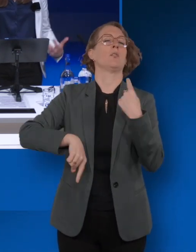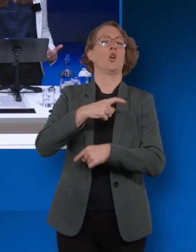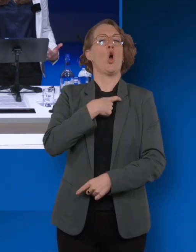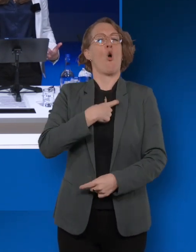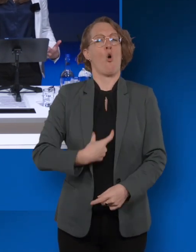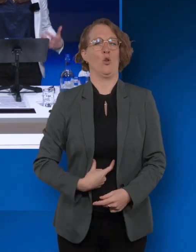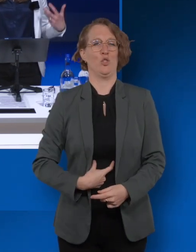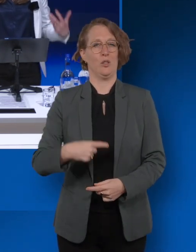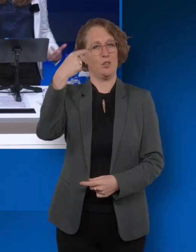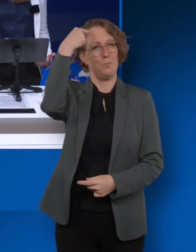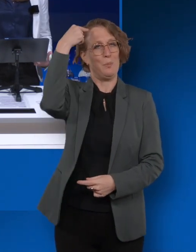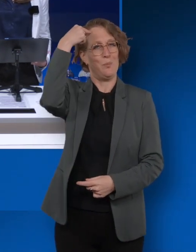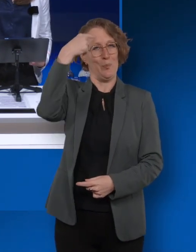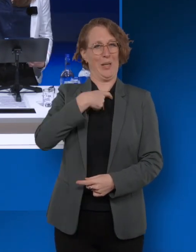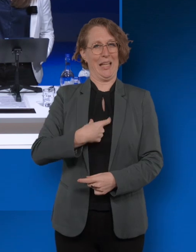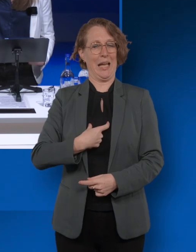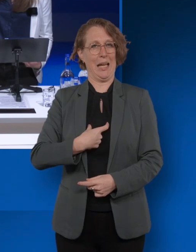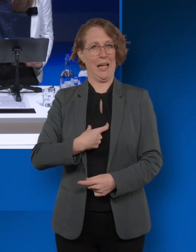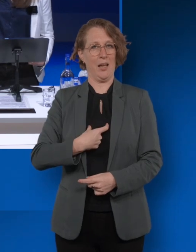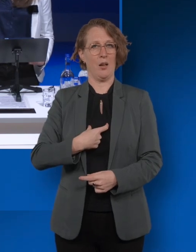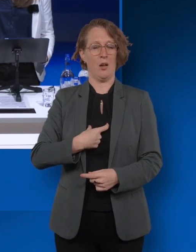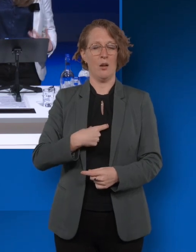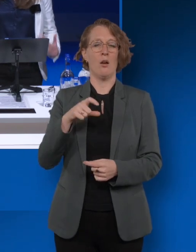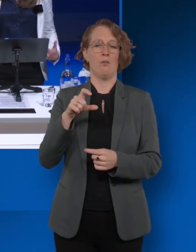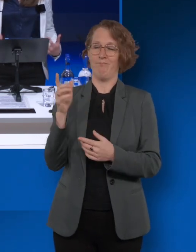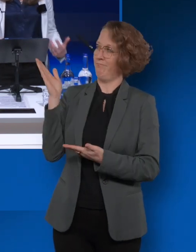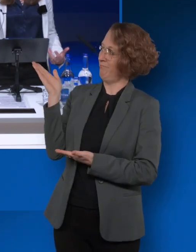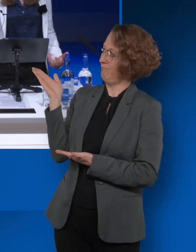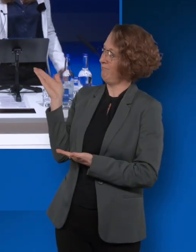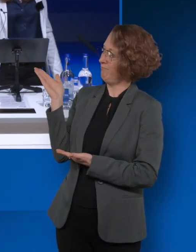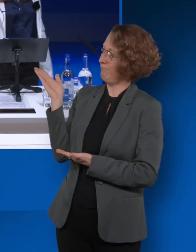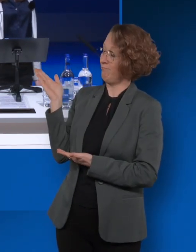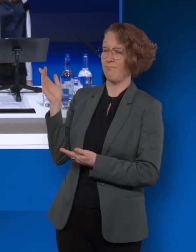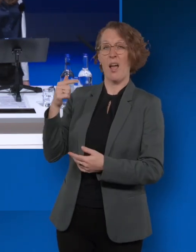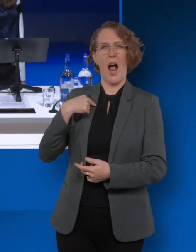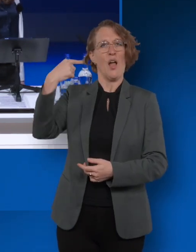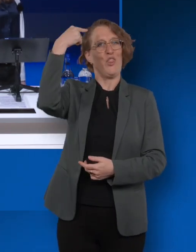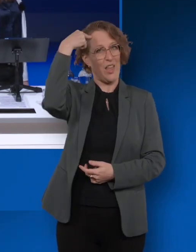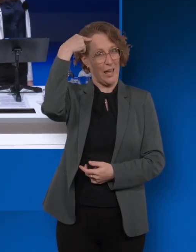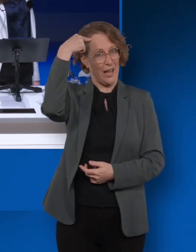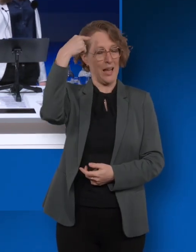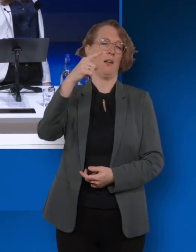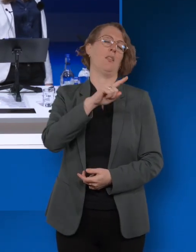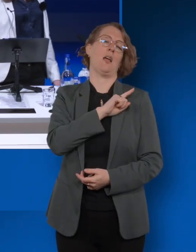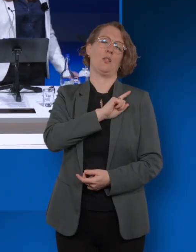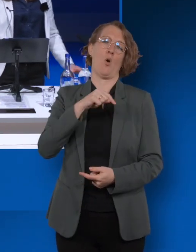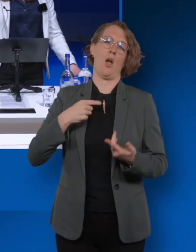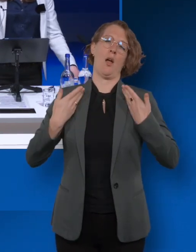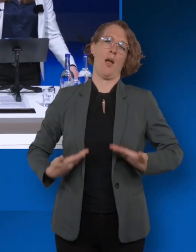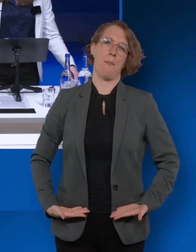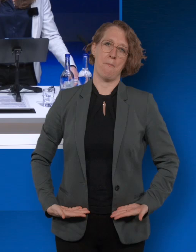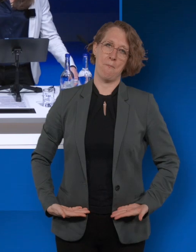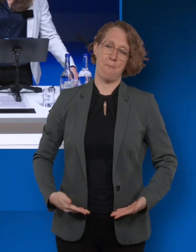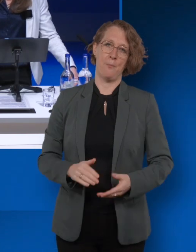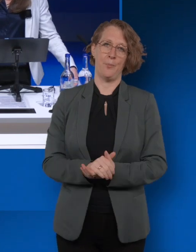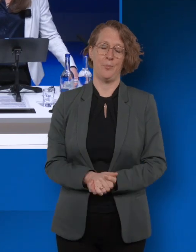are conscious beings. Cogito, ergo sum. I think, therefore